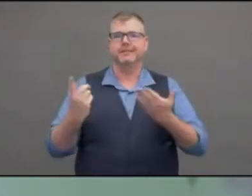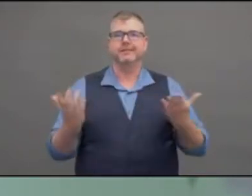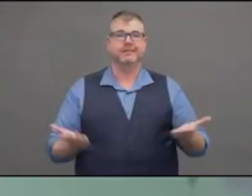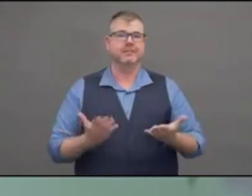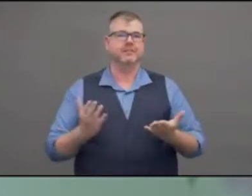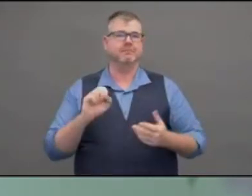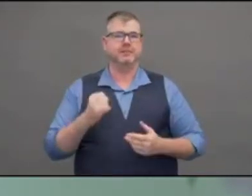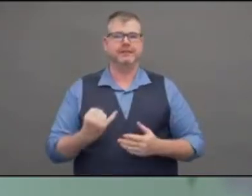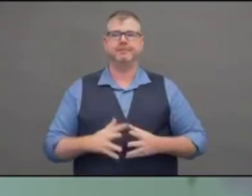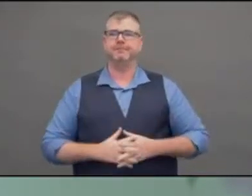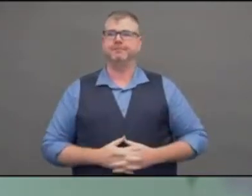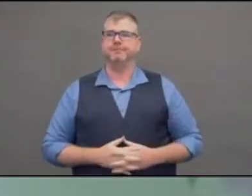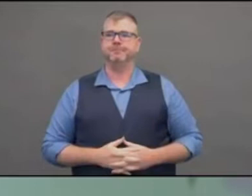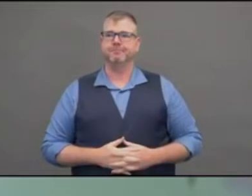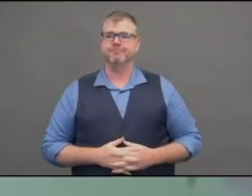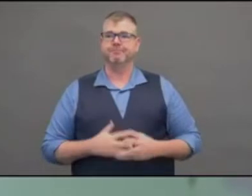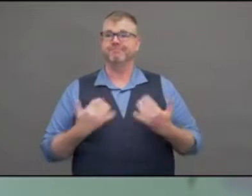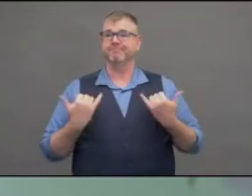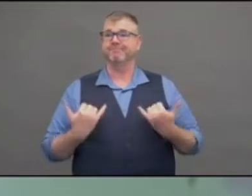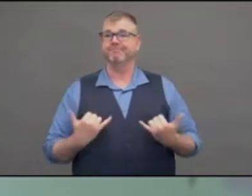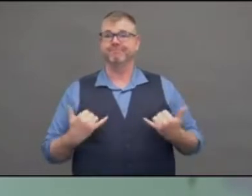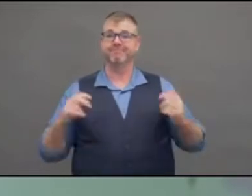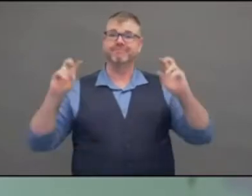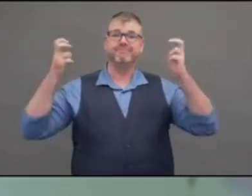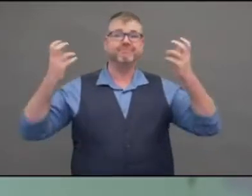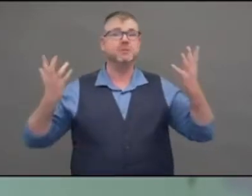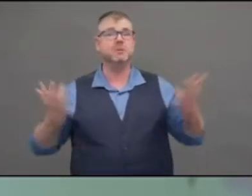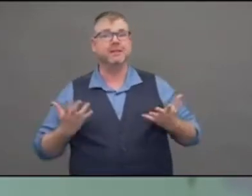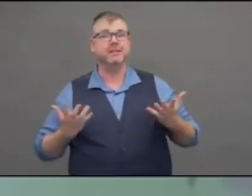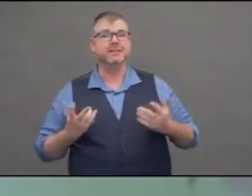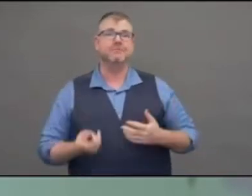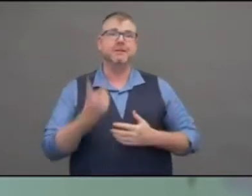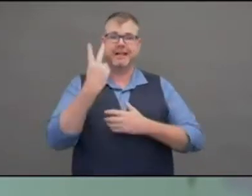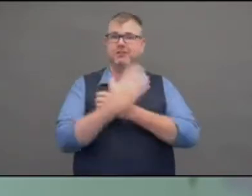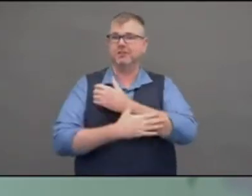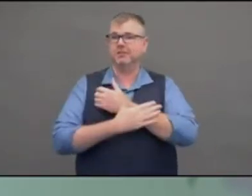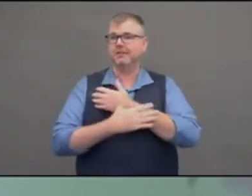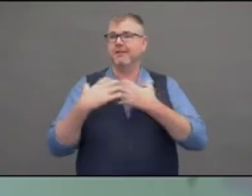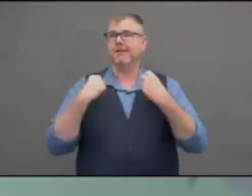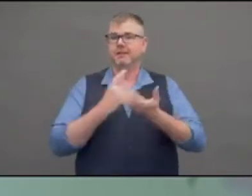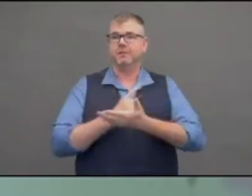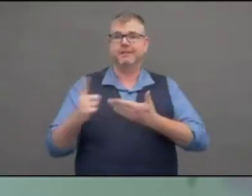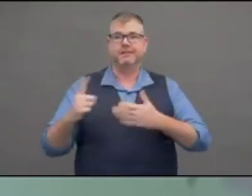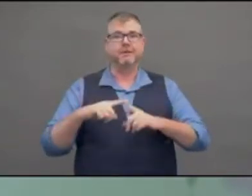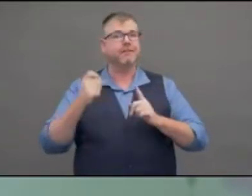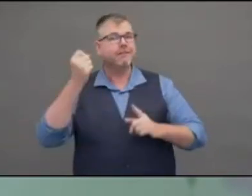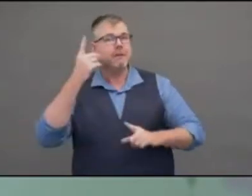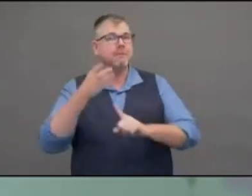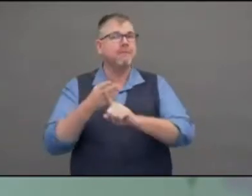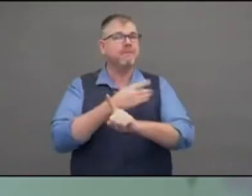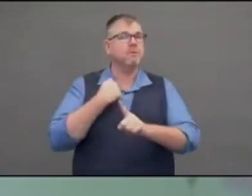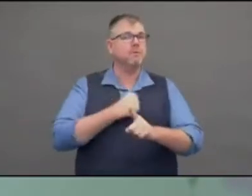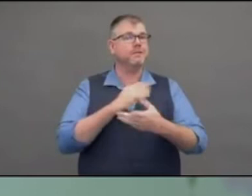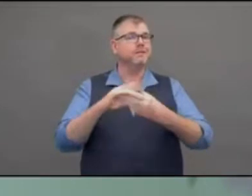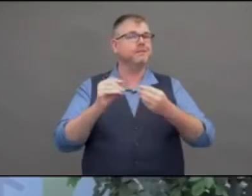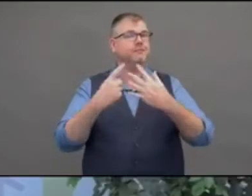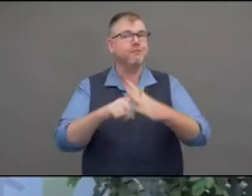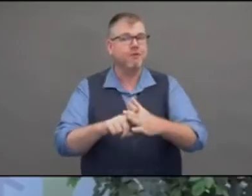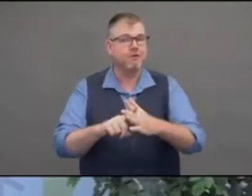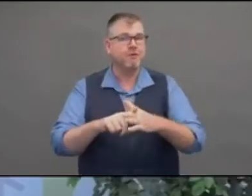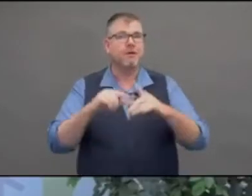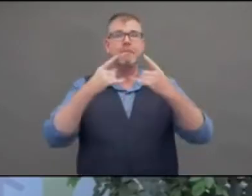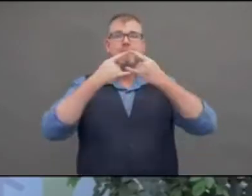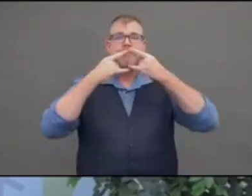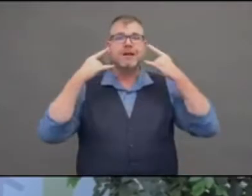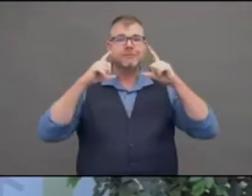on Binational Health Week. But before we get started, we want to let you know that we will be removing our face coverings. That way, our